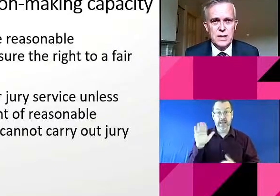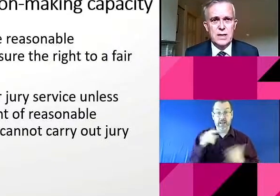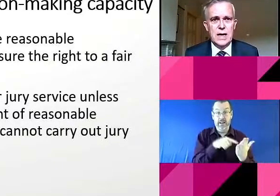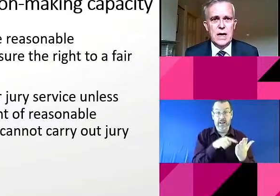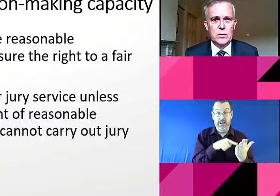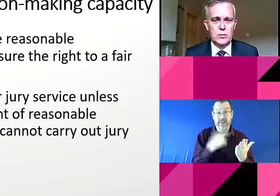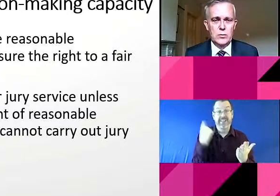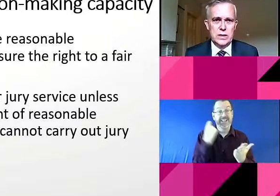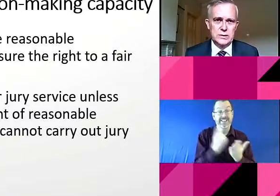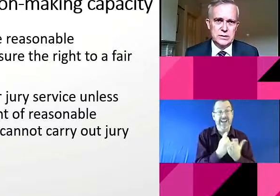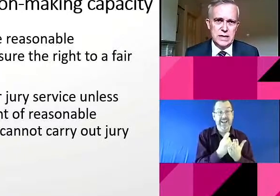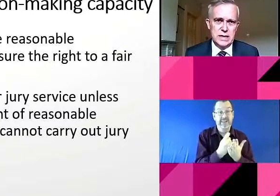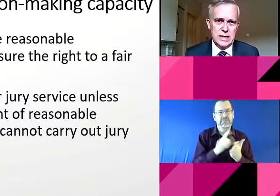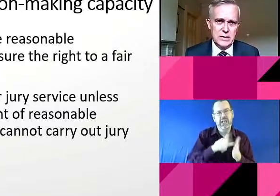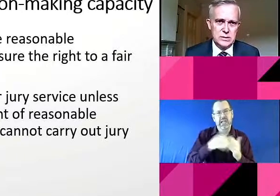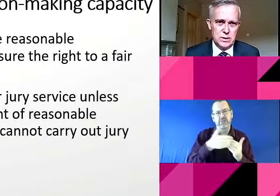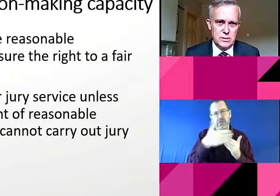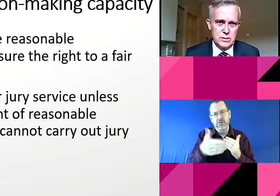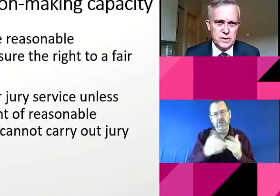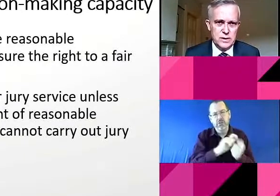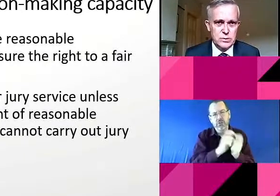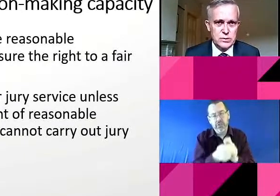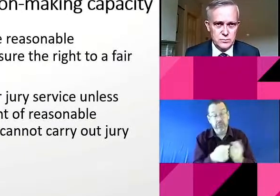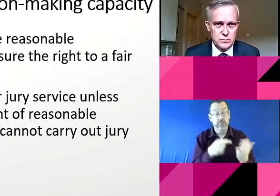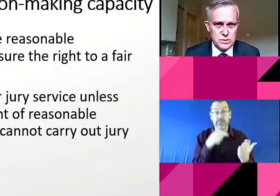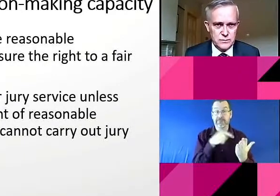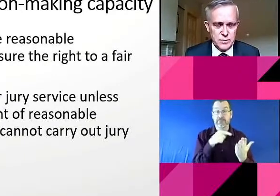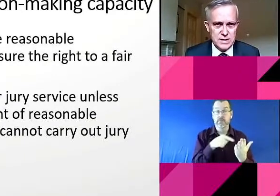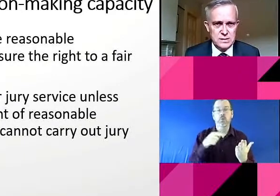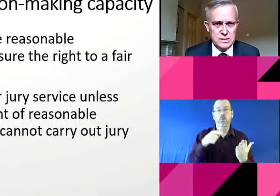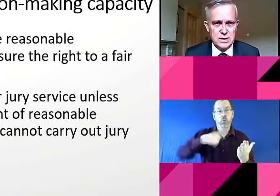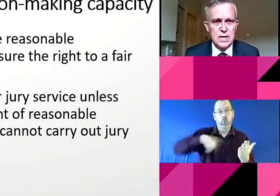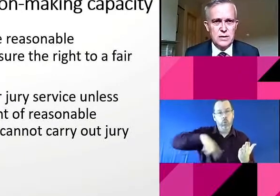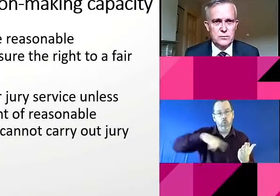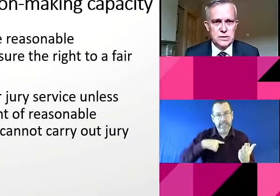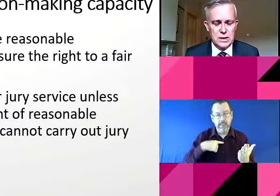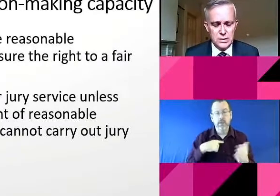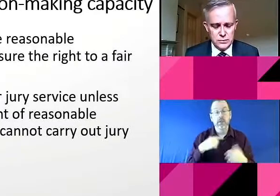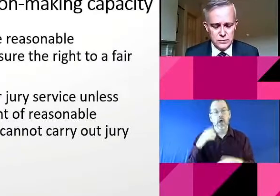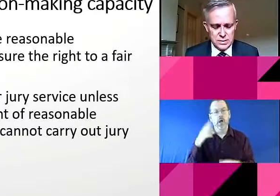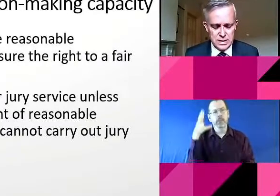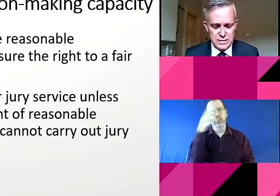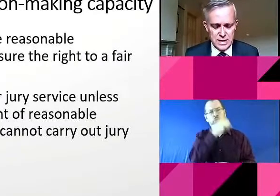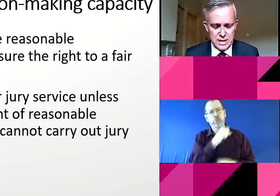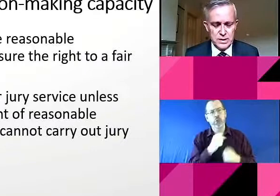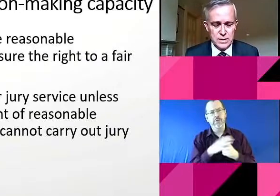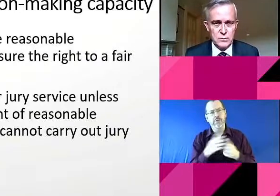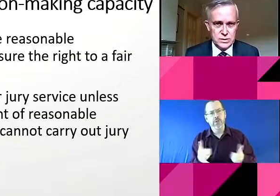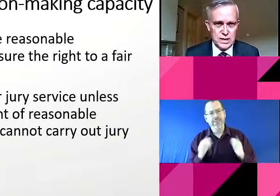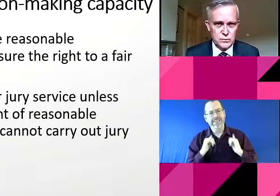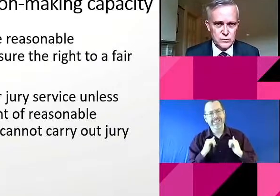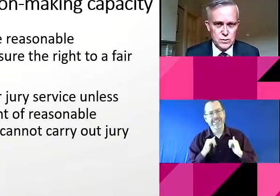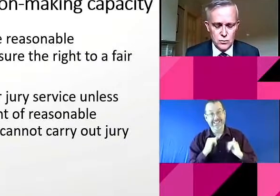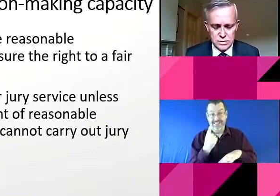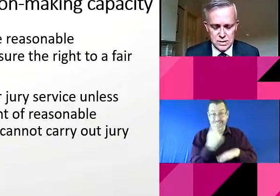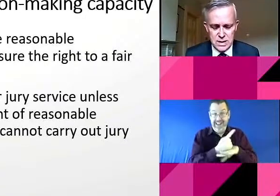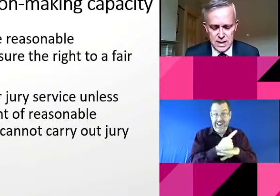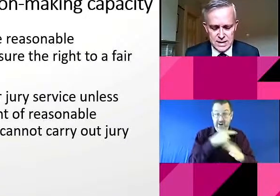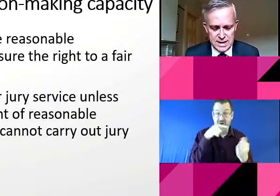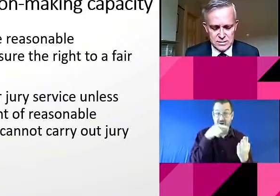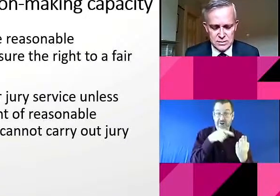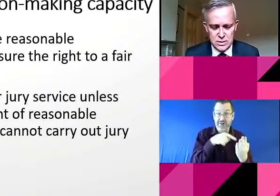time, and we were able to take account of the presumption of capacity that was included in that bill, which, as we know,